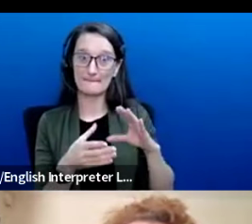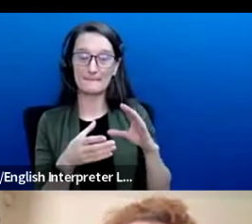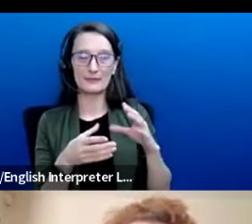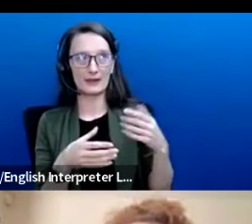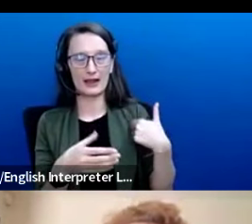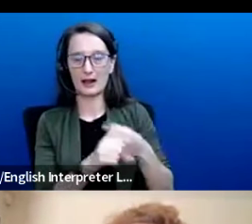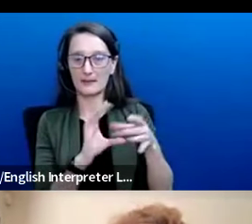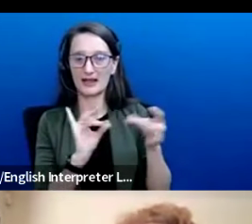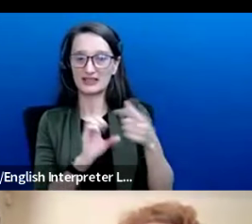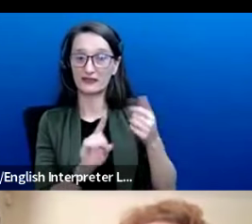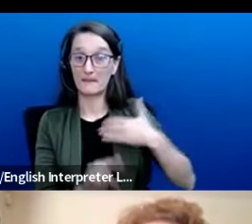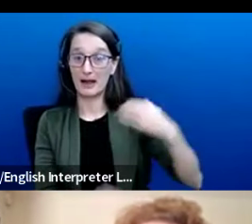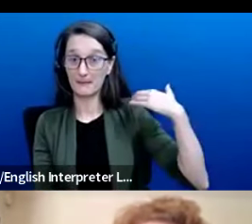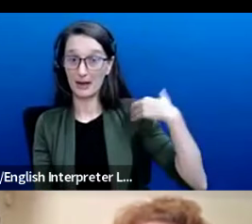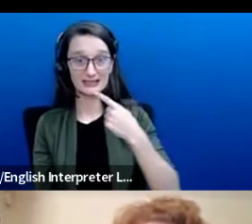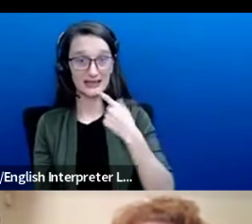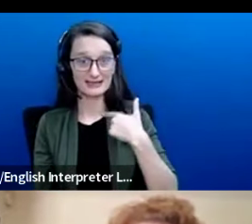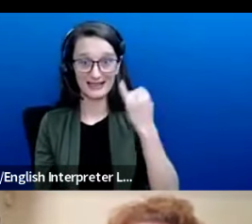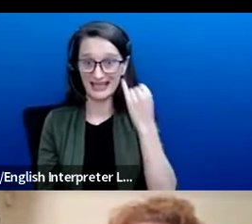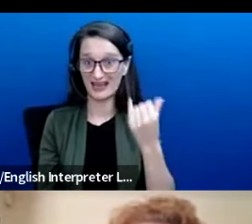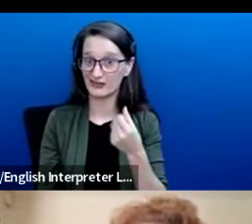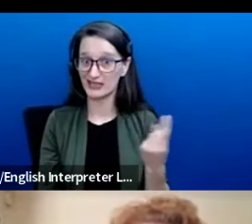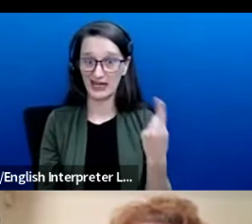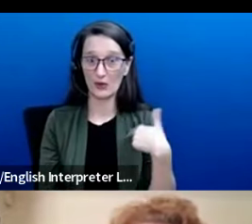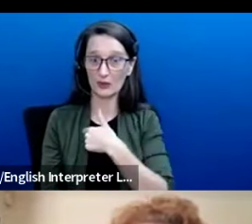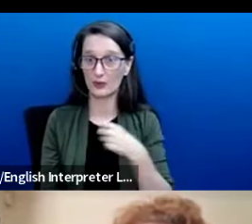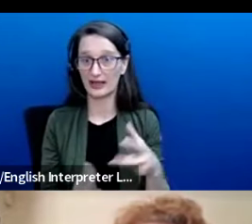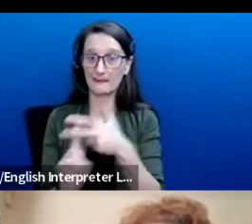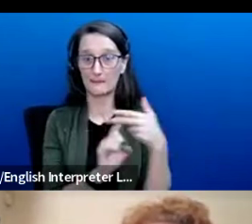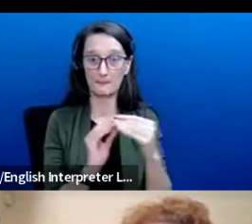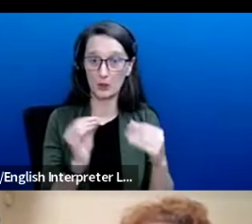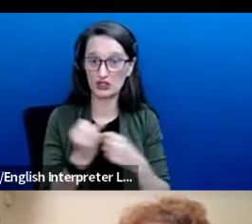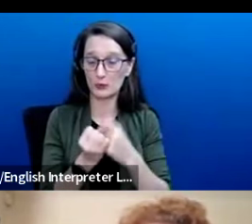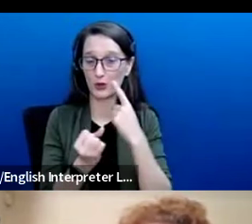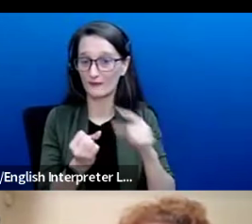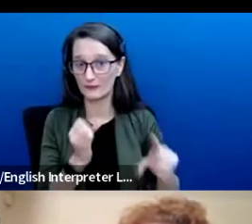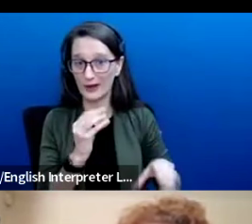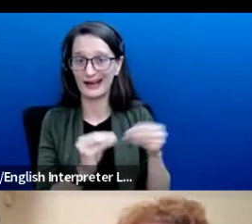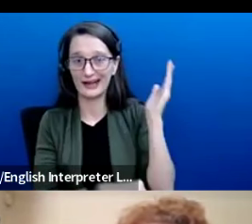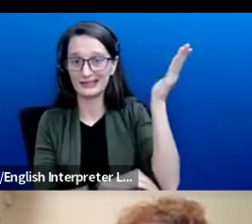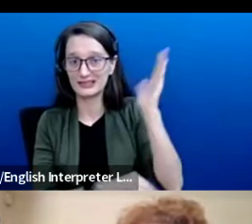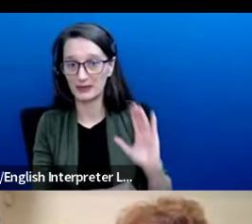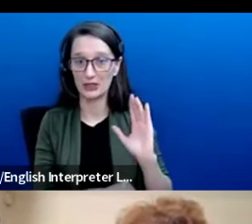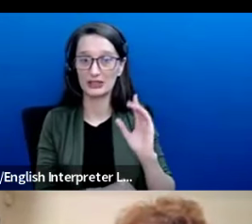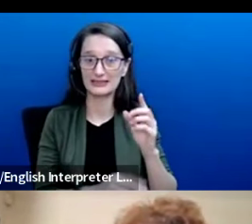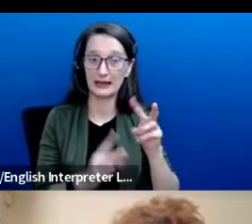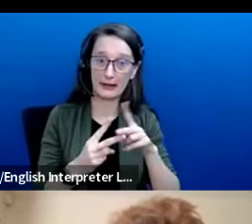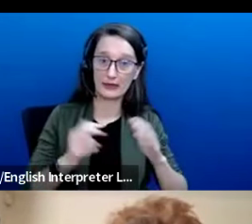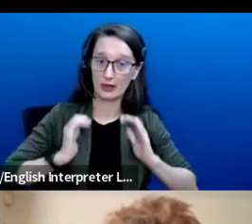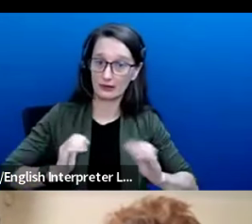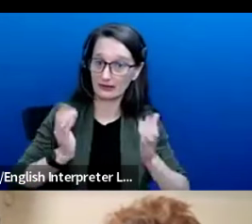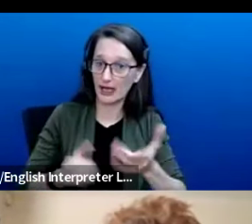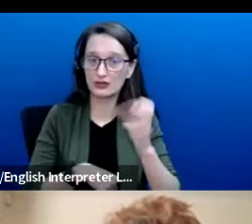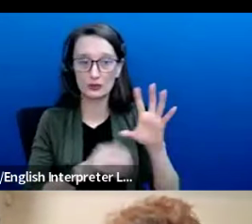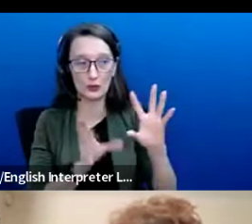saying if there's any way we can solicit some support to get some speakers that are clients or family members. So